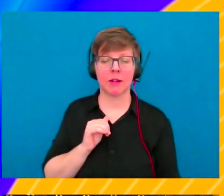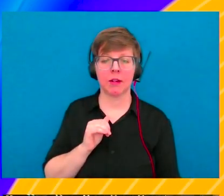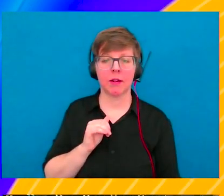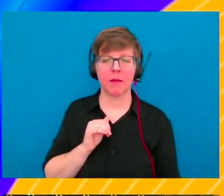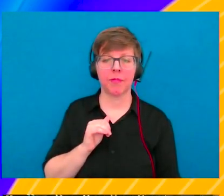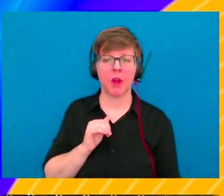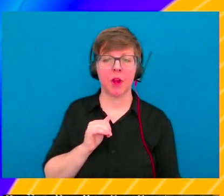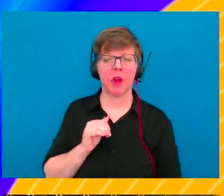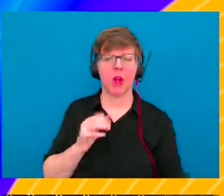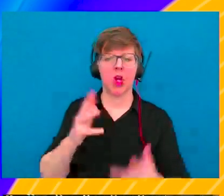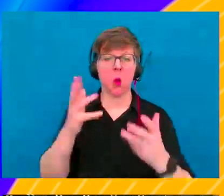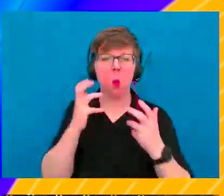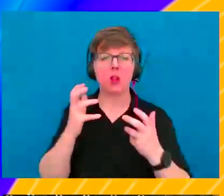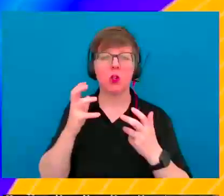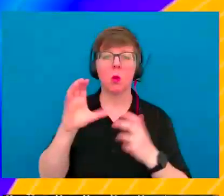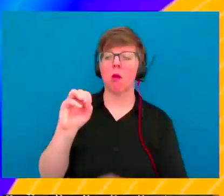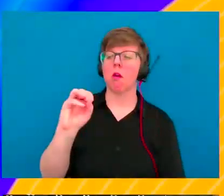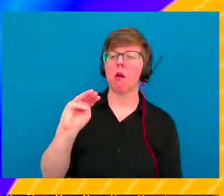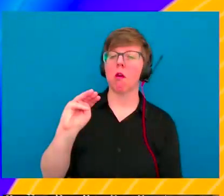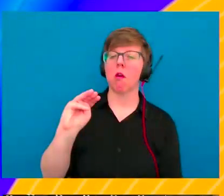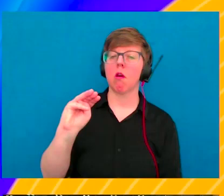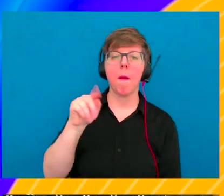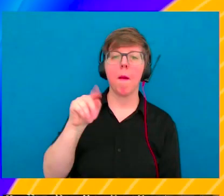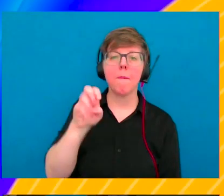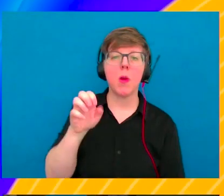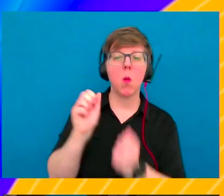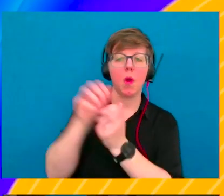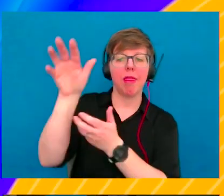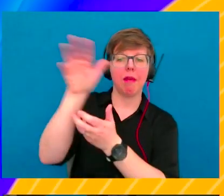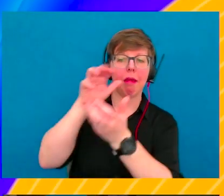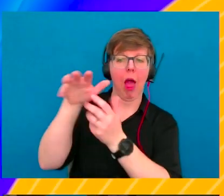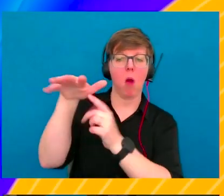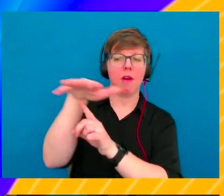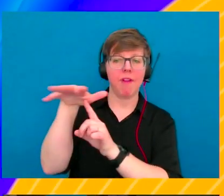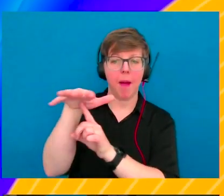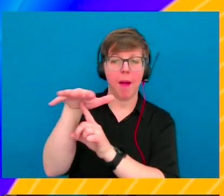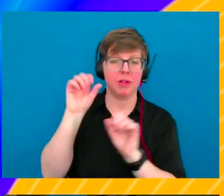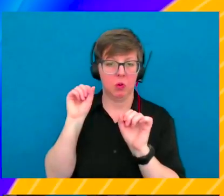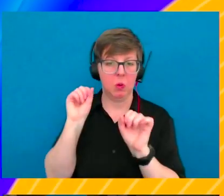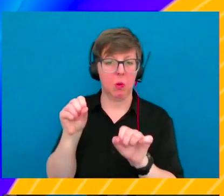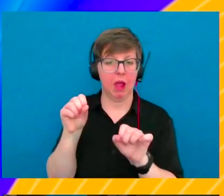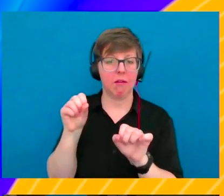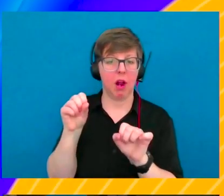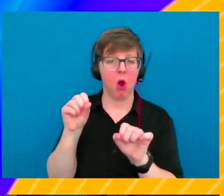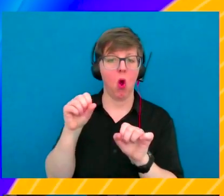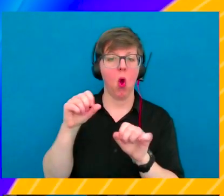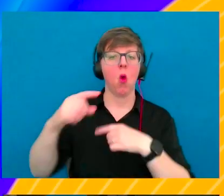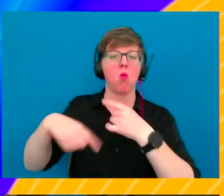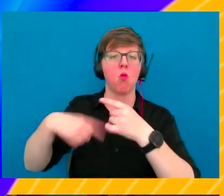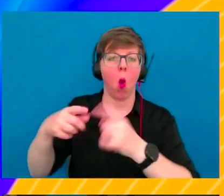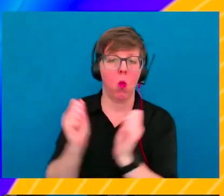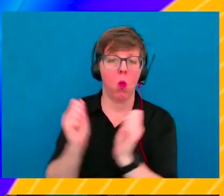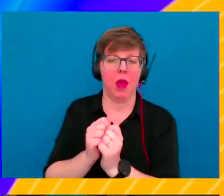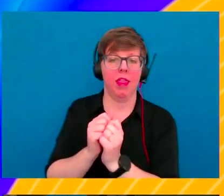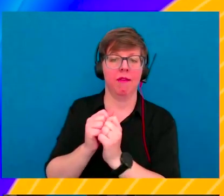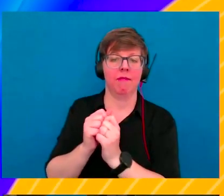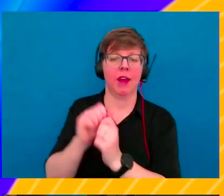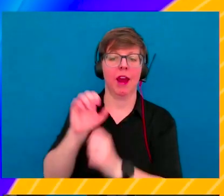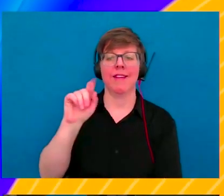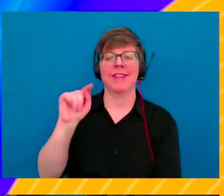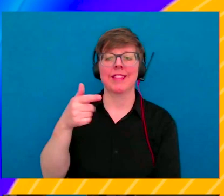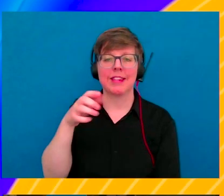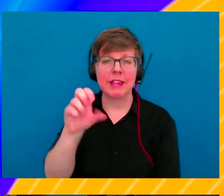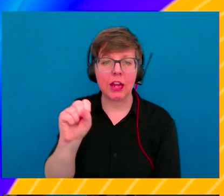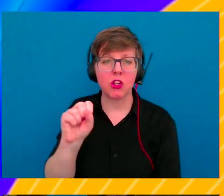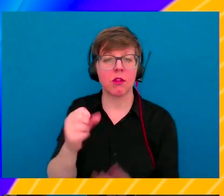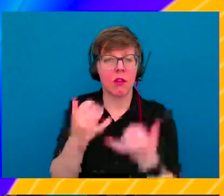environments, you can define them in here so you can roll it to stages. But what I want to show you guys today is basically walk you through a little demo where we're going to